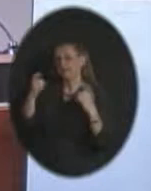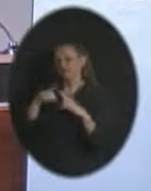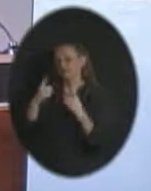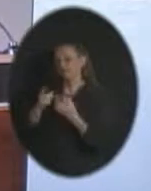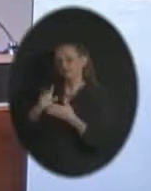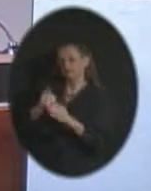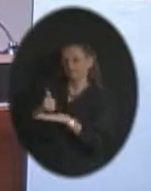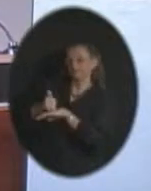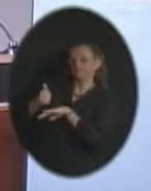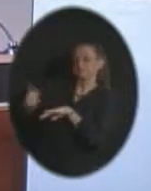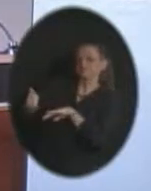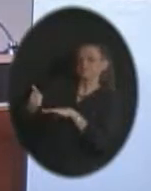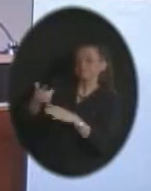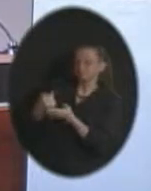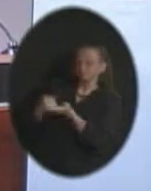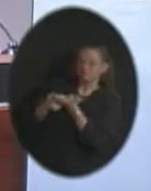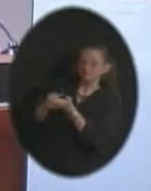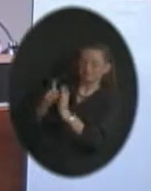visit later.